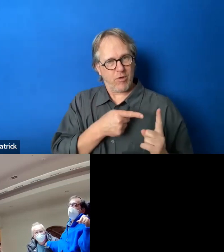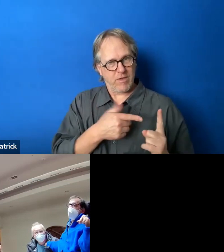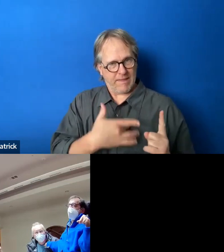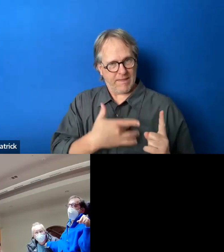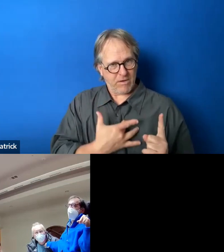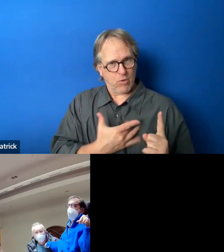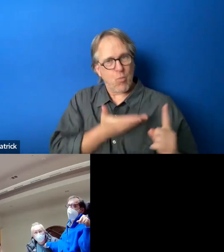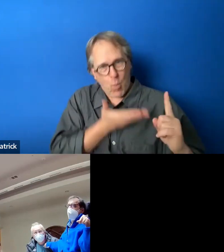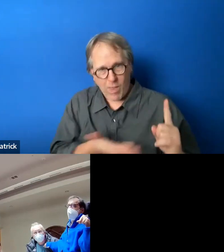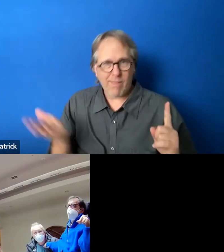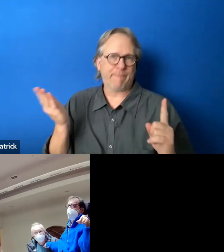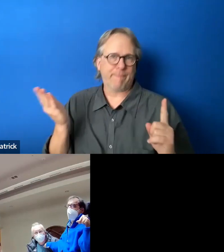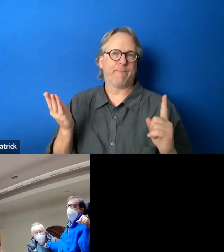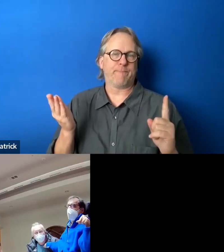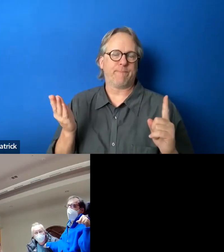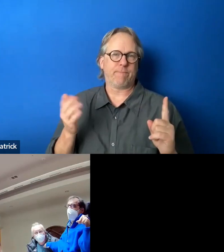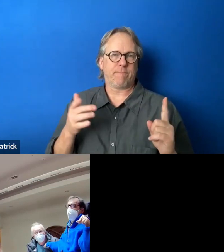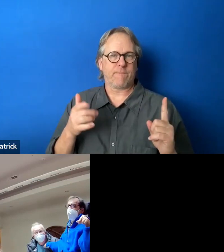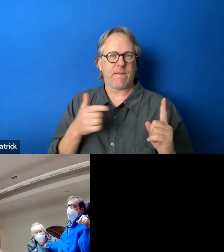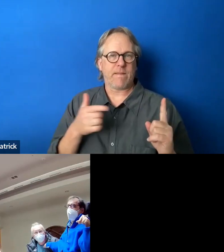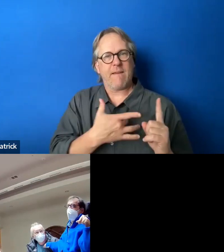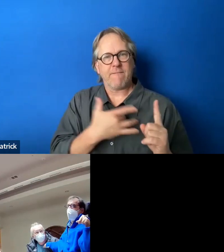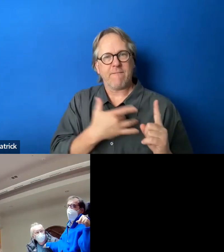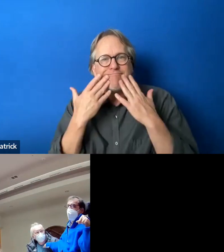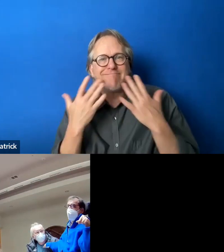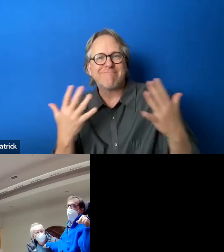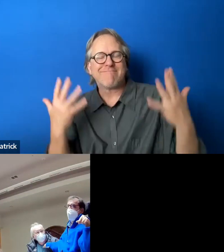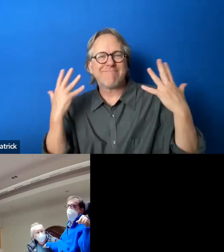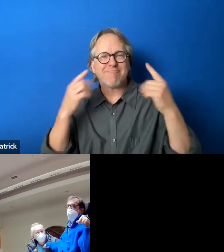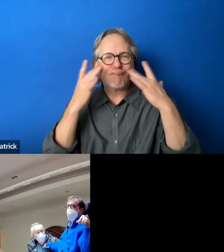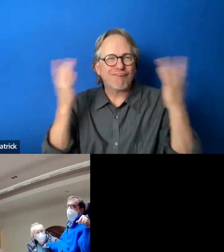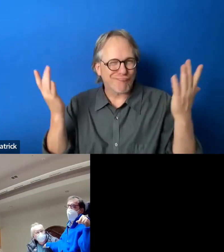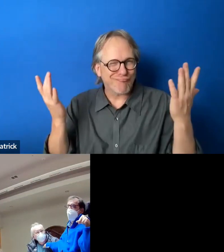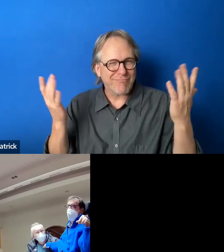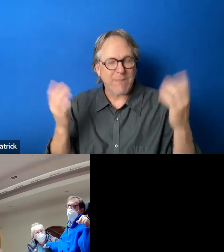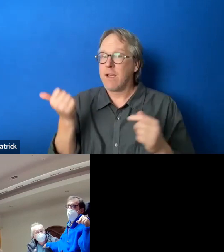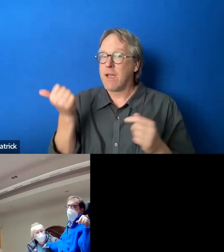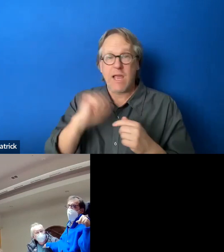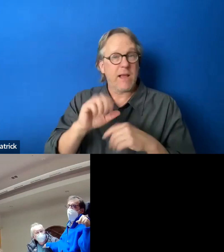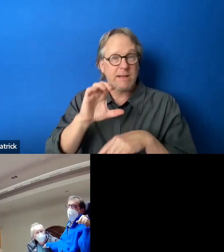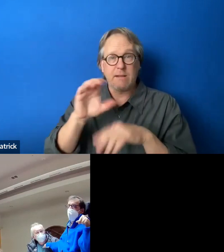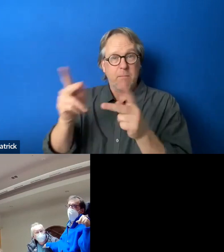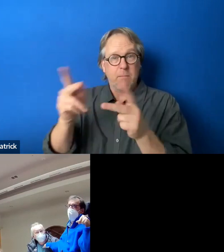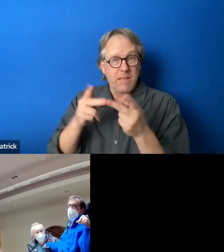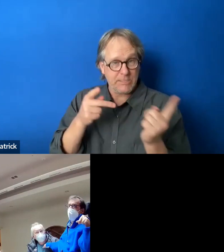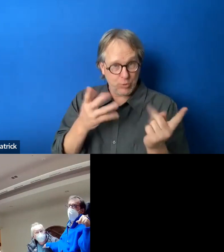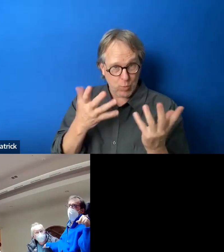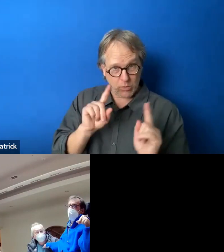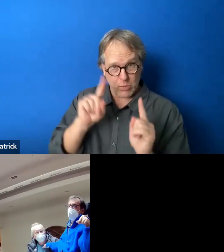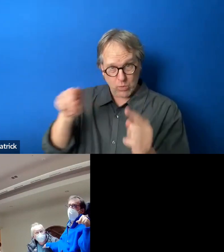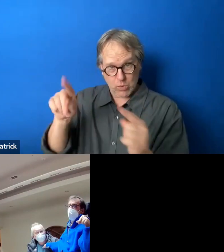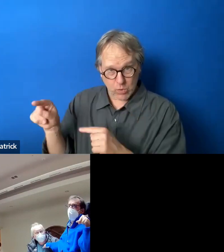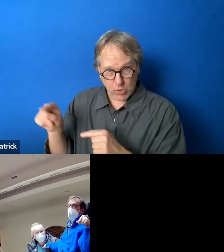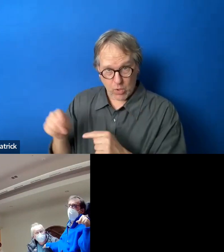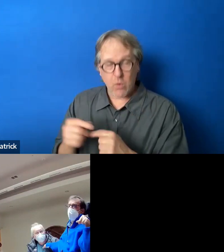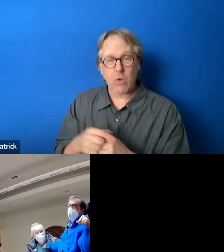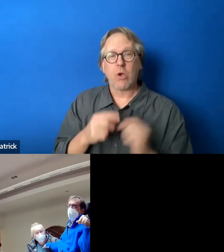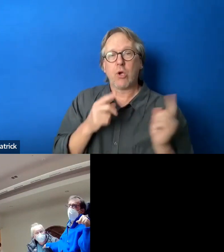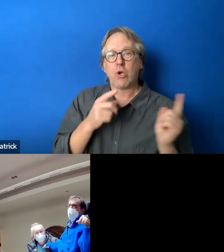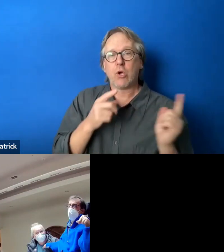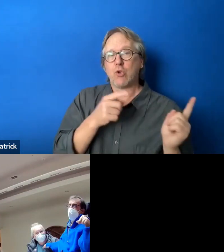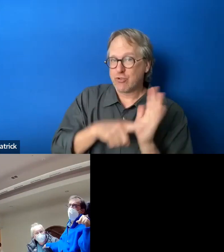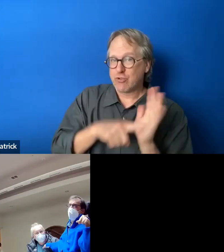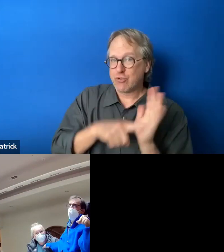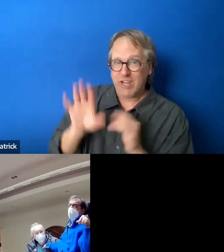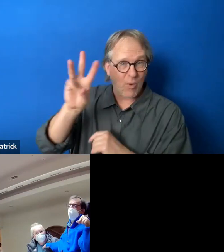So, you know, it would be great if any congregation that you wanted to go to, you could look on their, you know, you could check